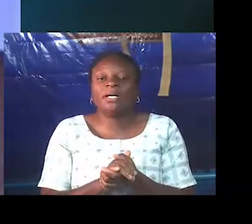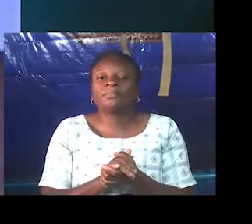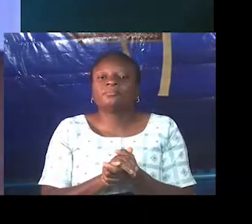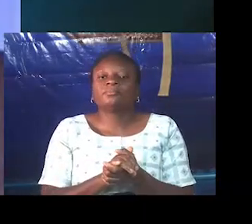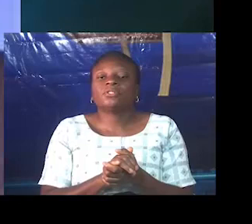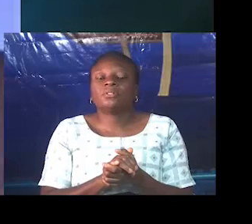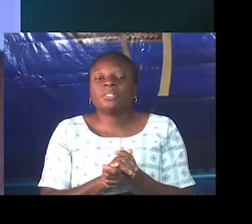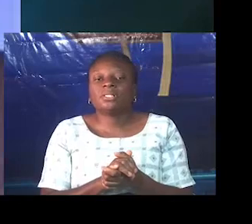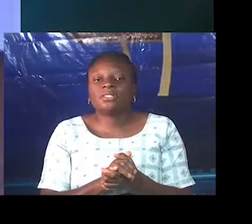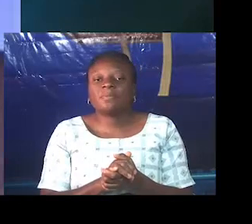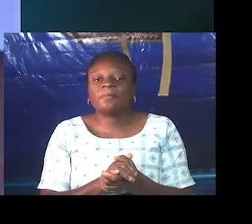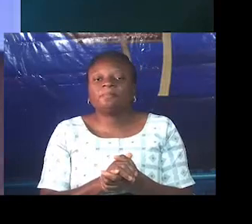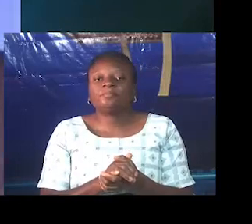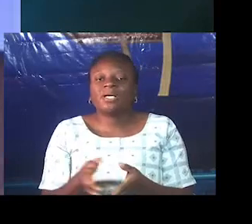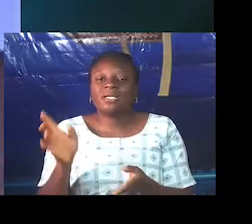sister.